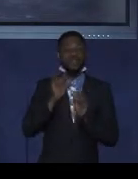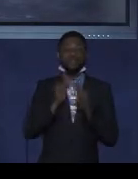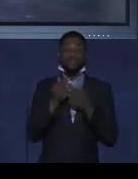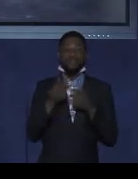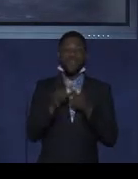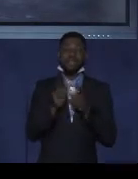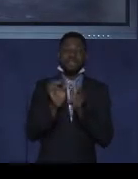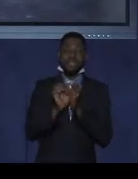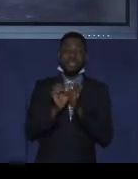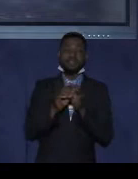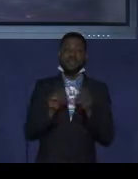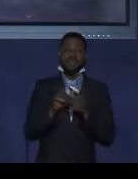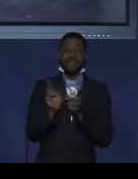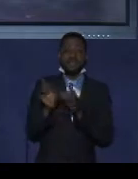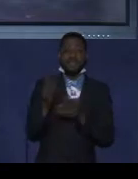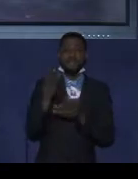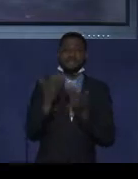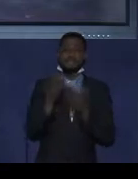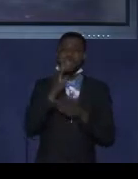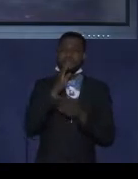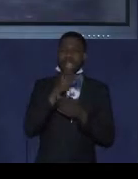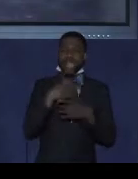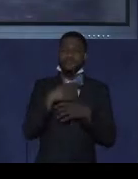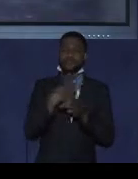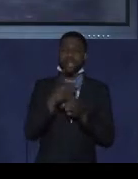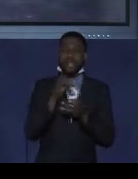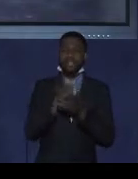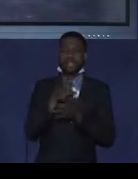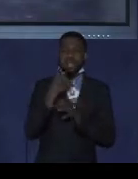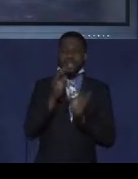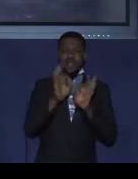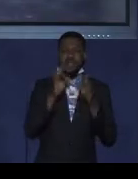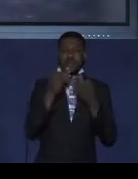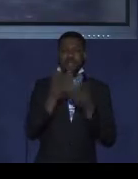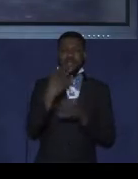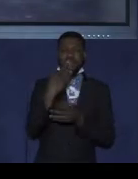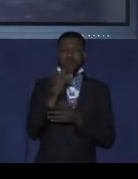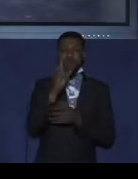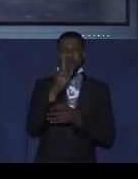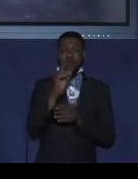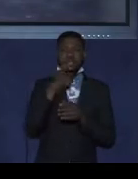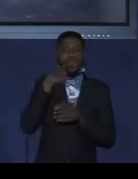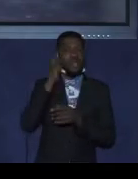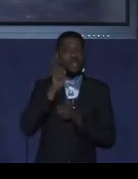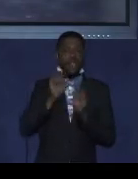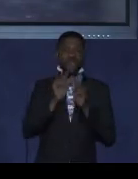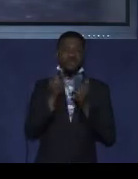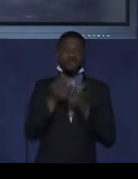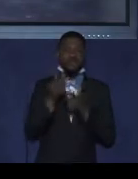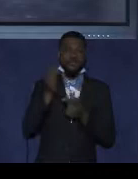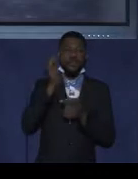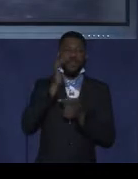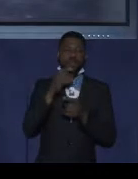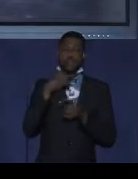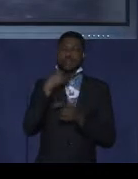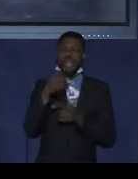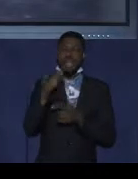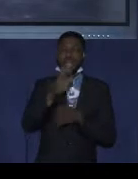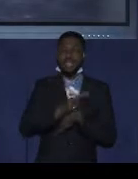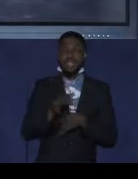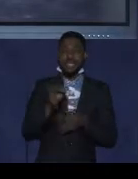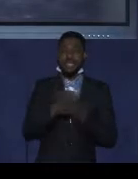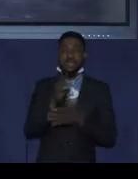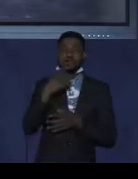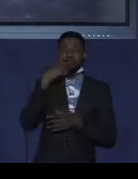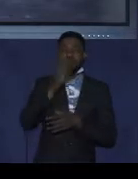example. Such hatred might be created that the family of one ethnic group will tell their children